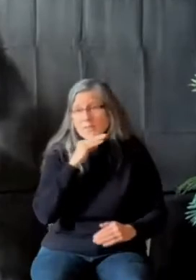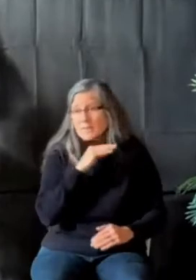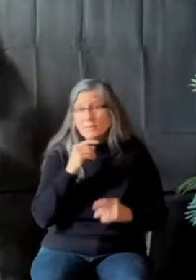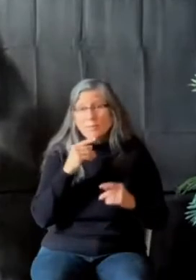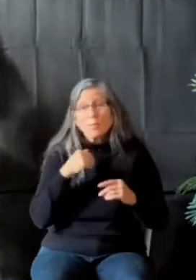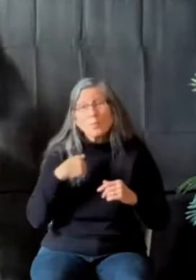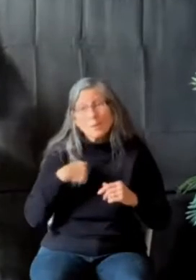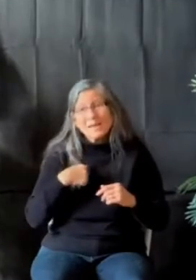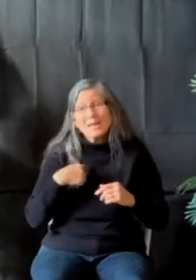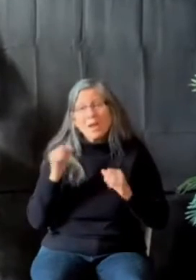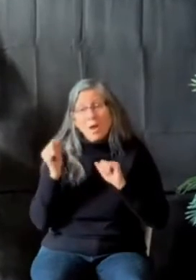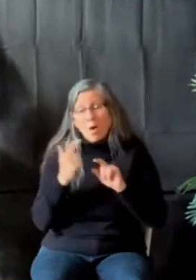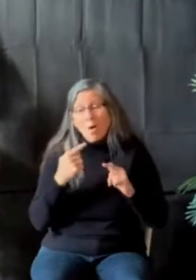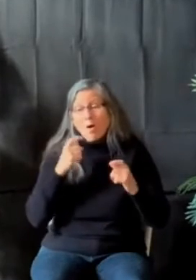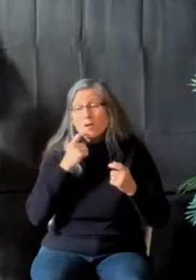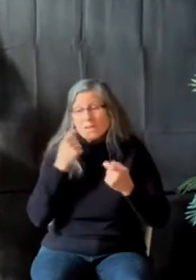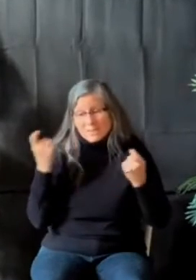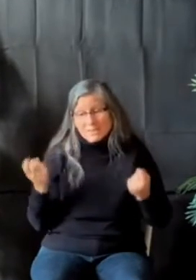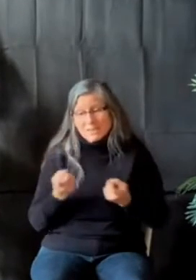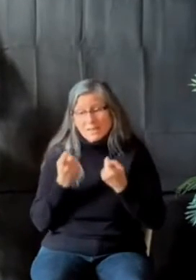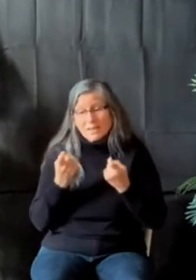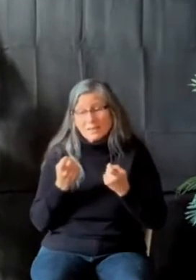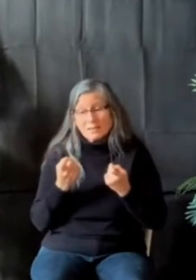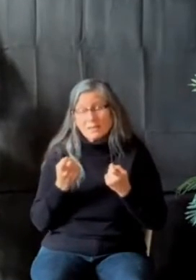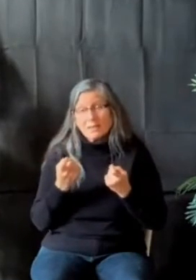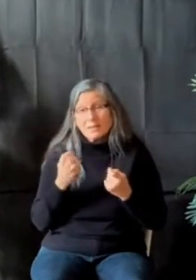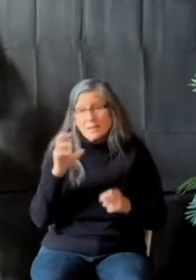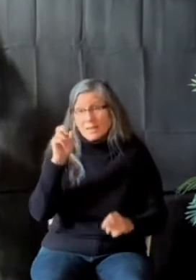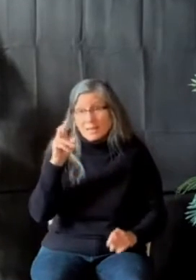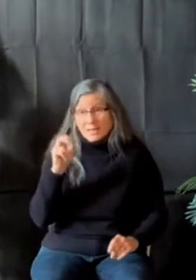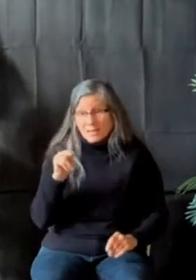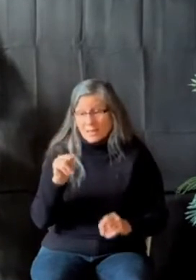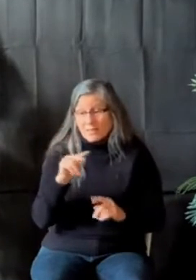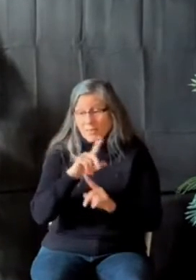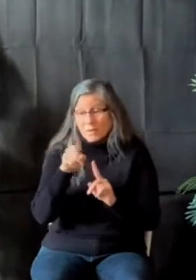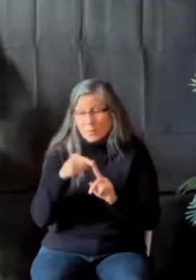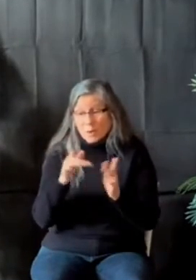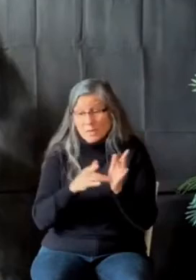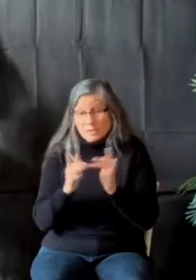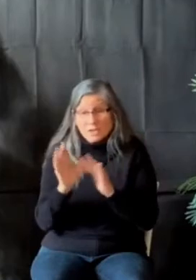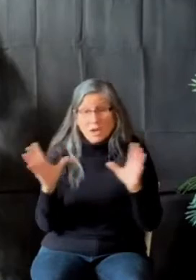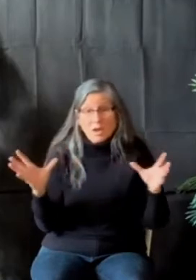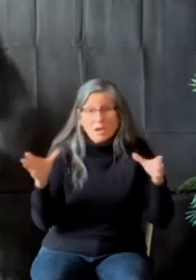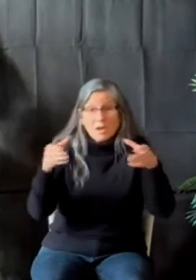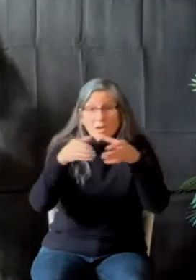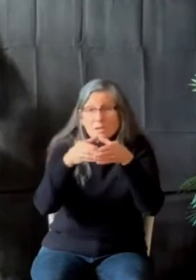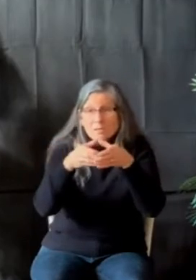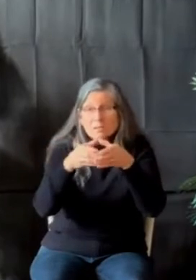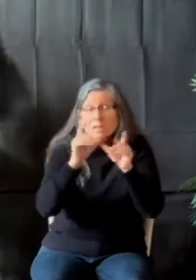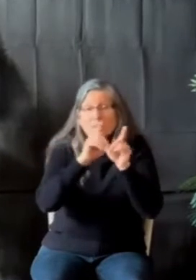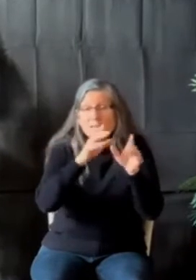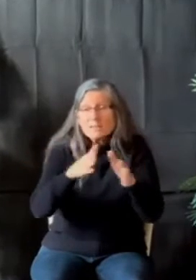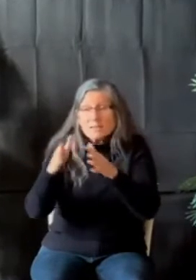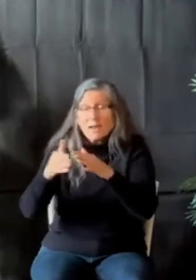all sin. Do you remember when Jesus gathered the disciples in the upper room just before they were